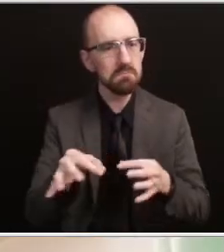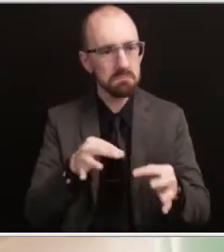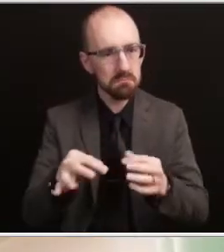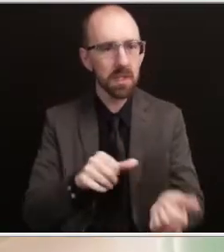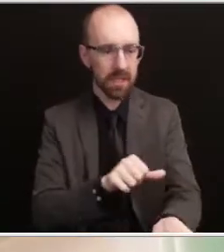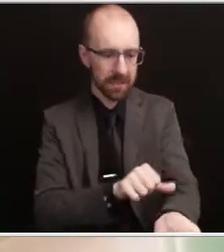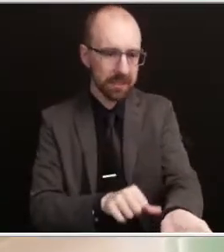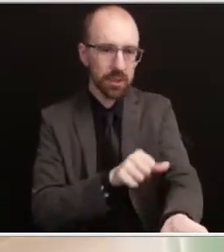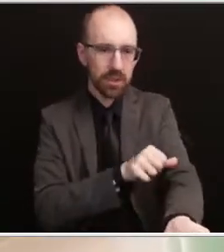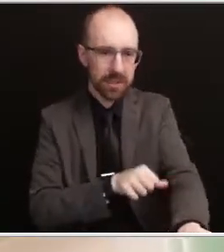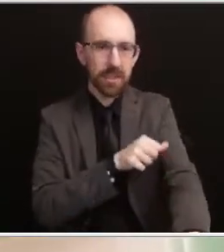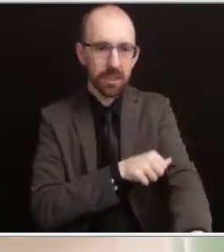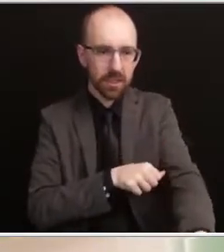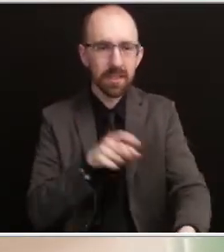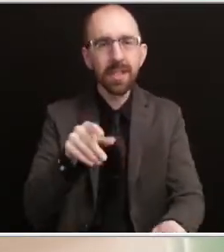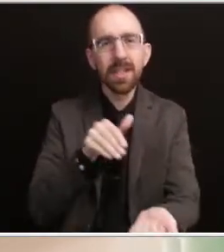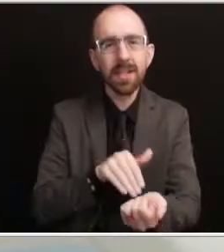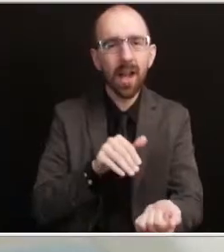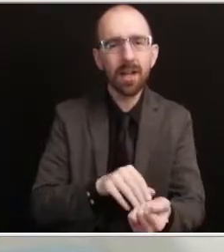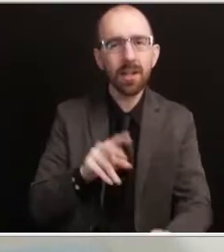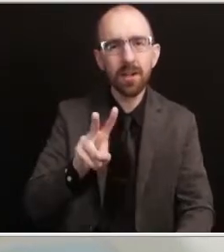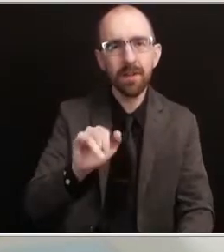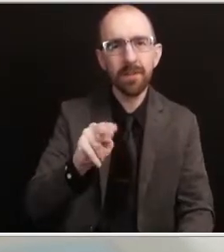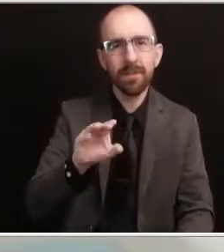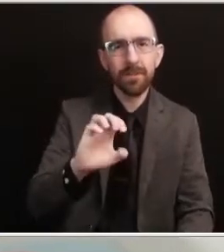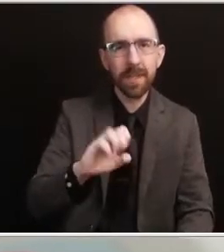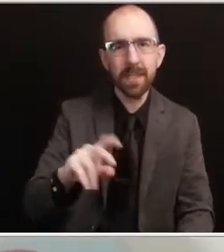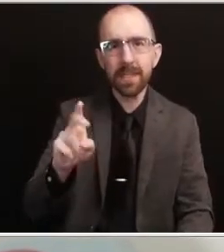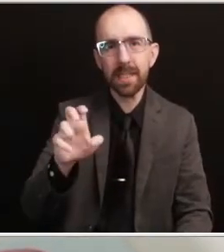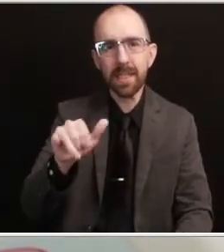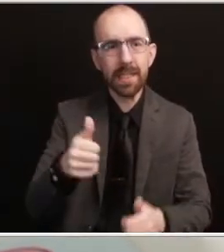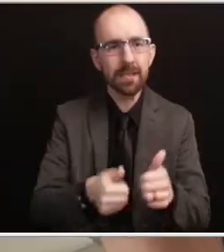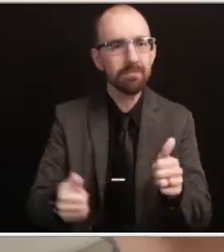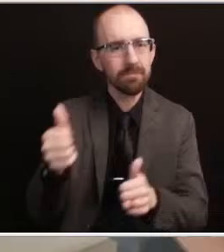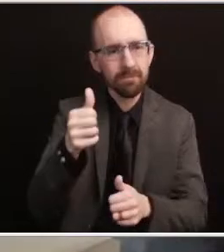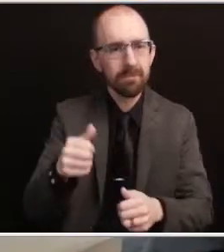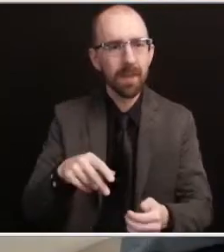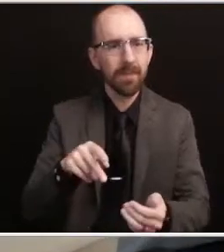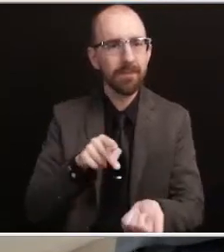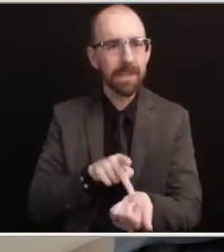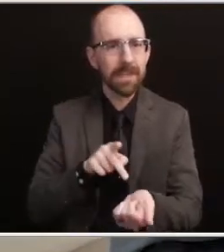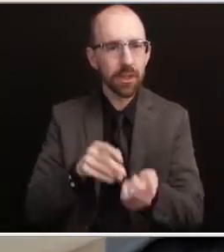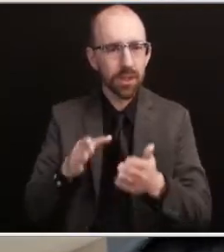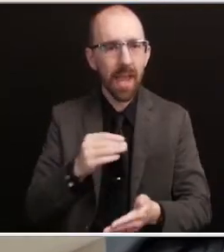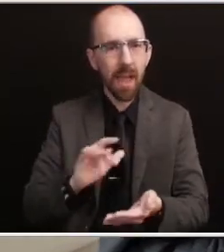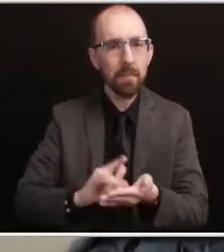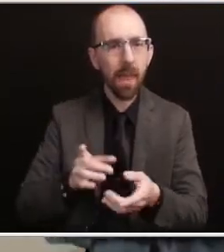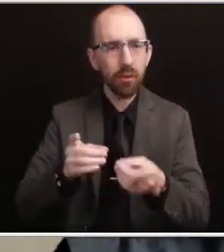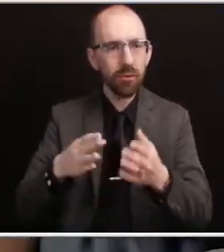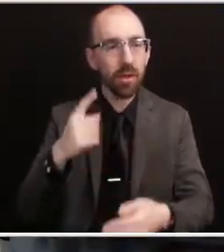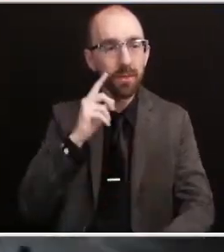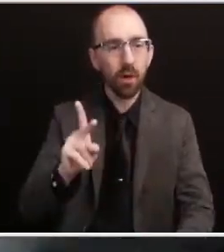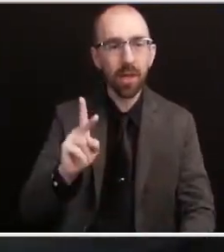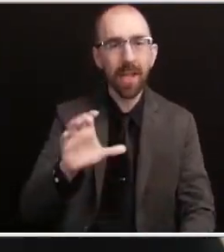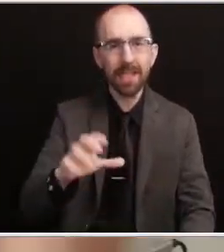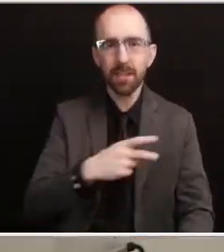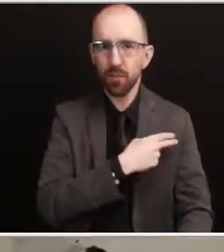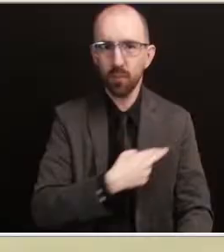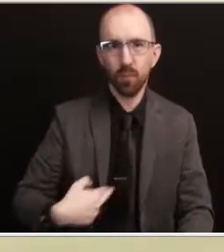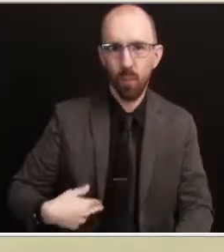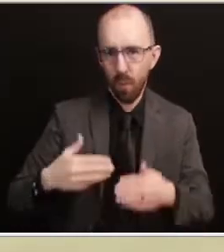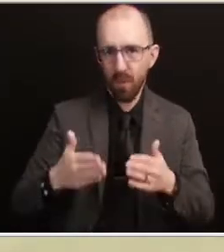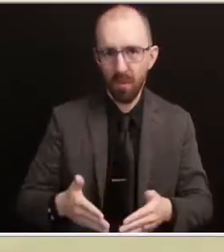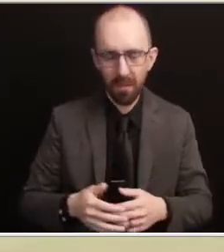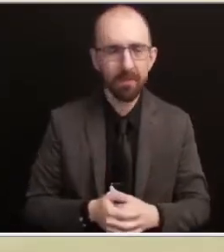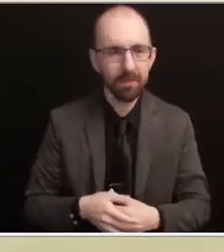Dr. Vince Key is the head team physician and medical director for the Kansas City Royals. He's got a good track record. He also